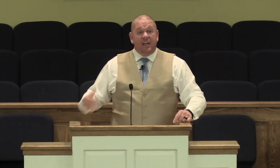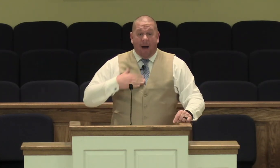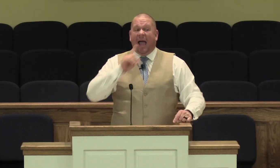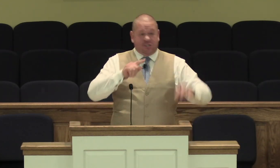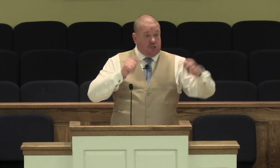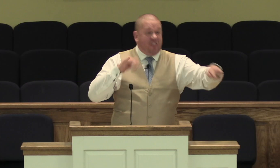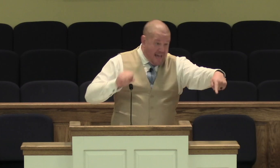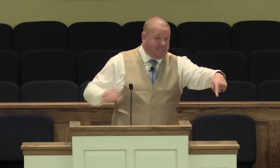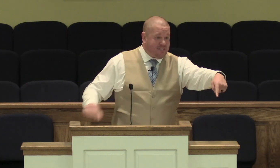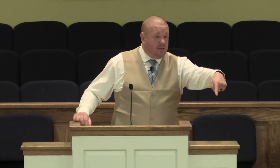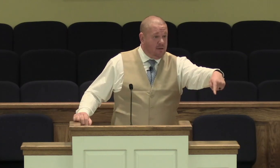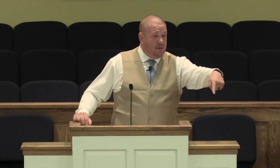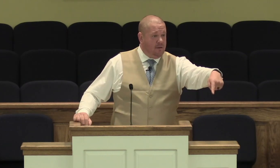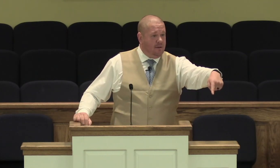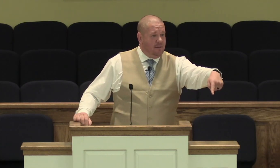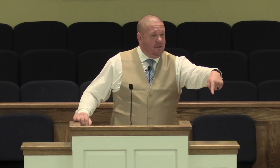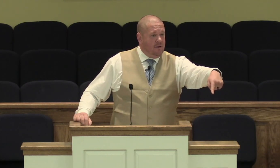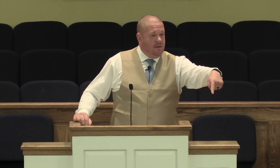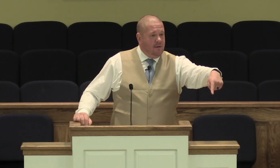coffee, my answer is this.